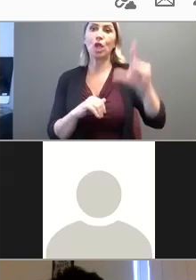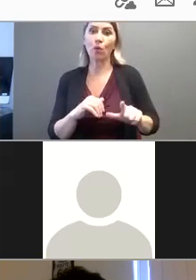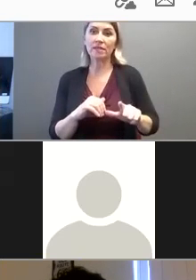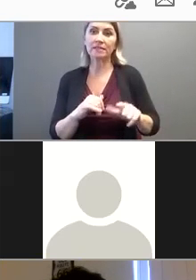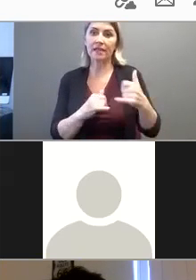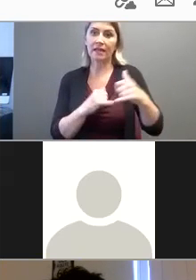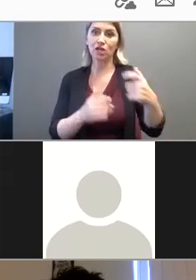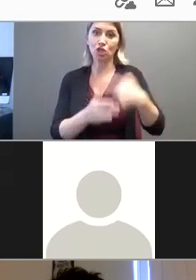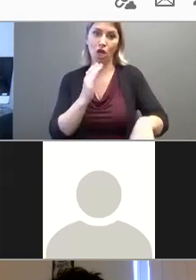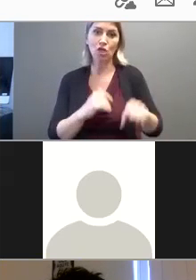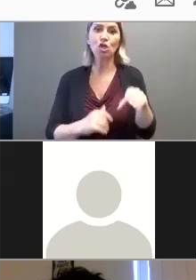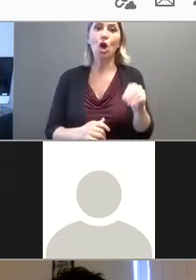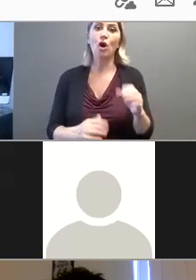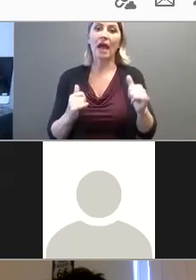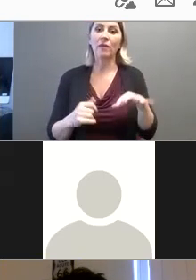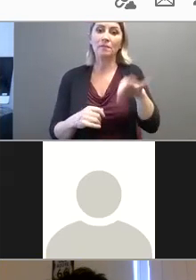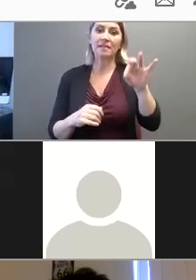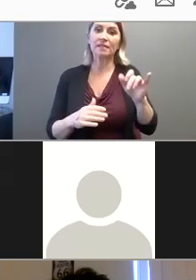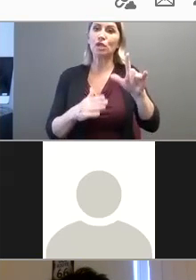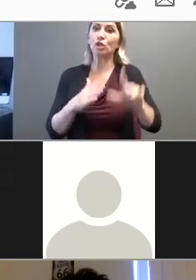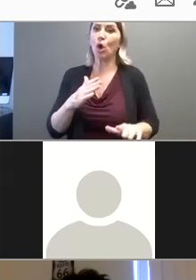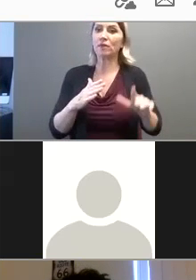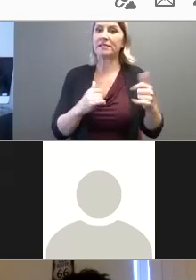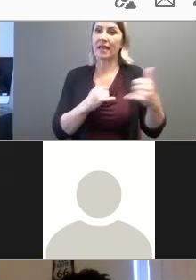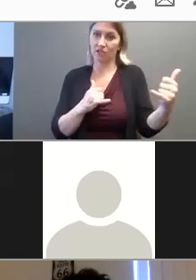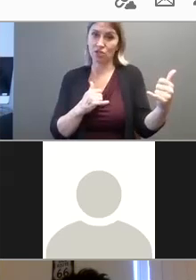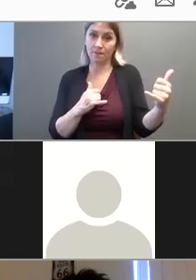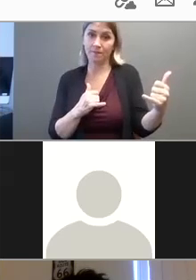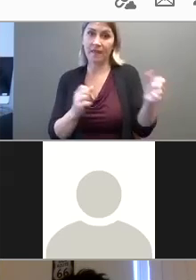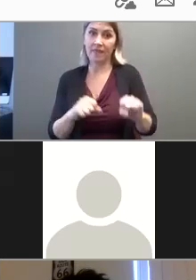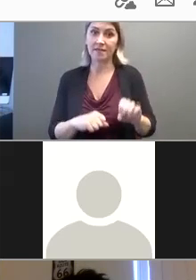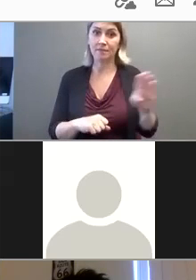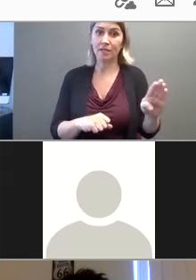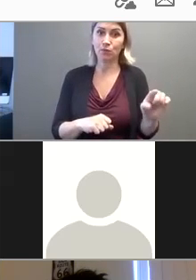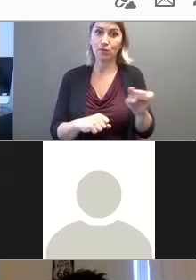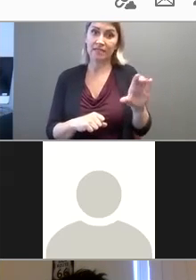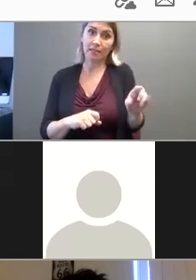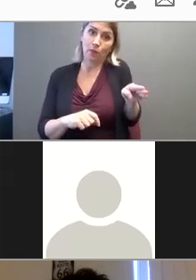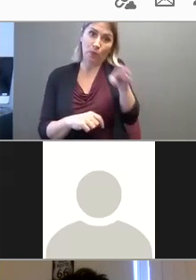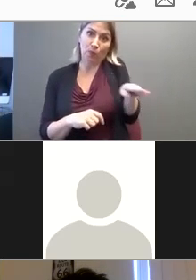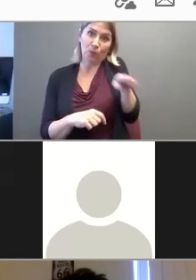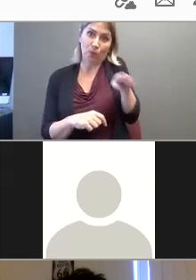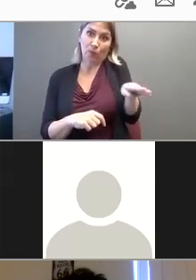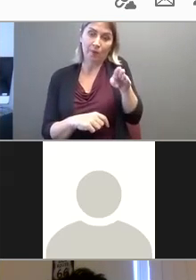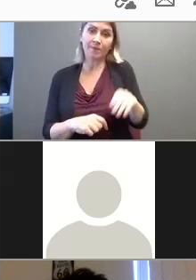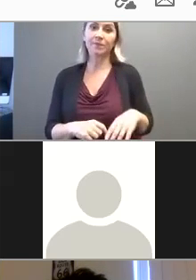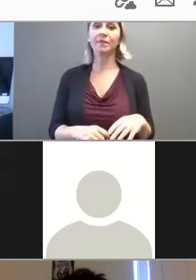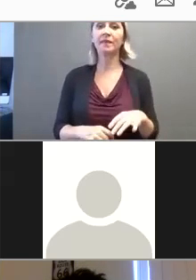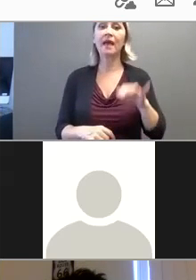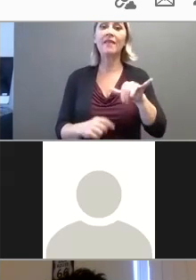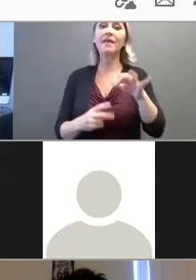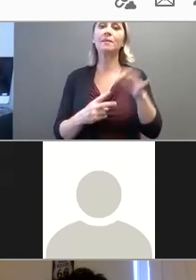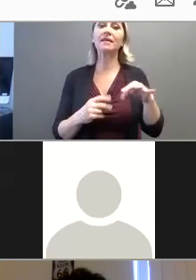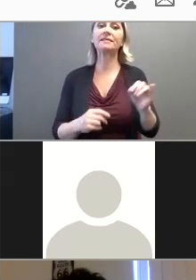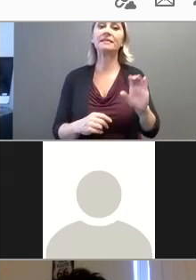Kruskal just picks the lowest possible cost edge, that is B to C. Fine, I have this. Then it picks